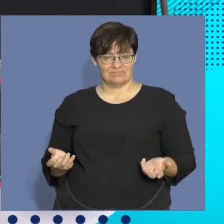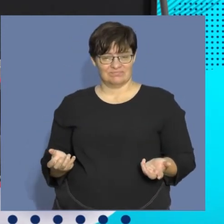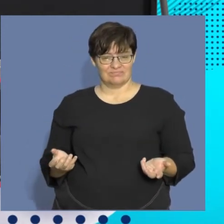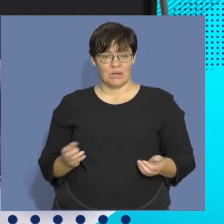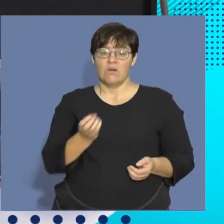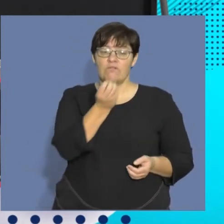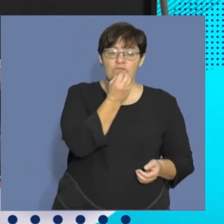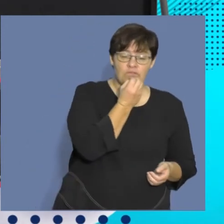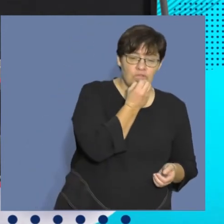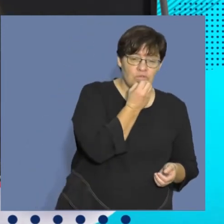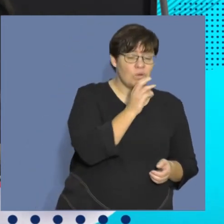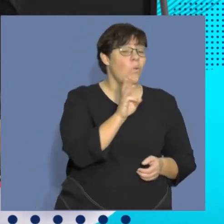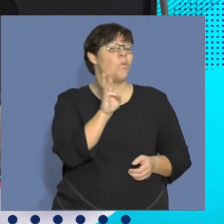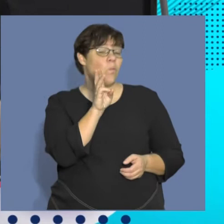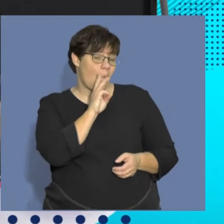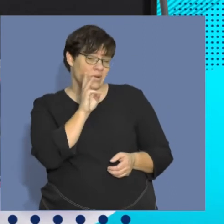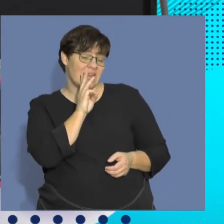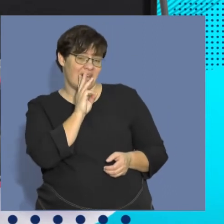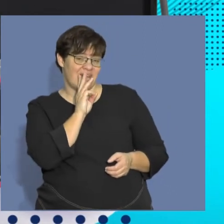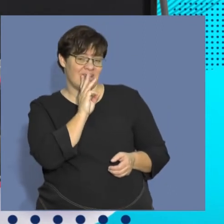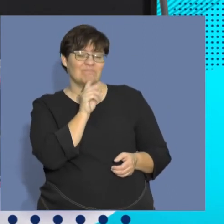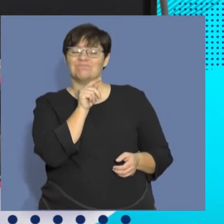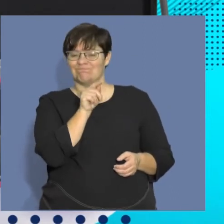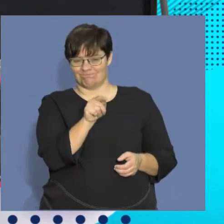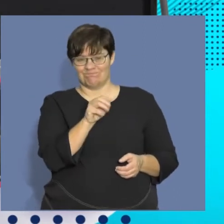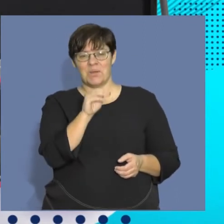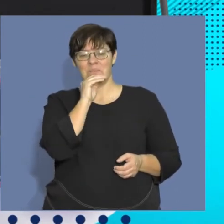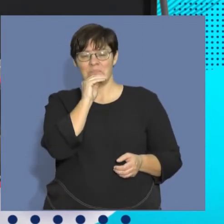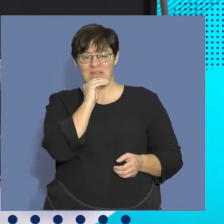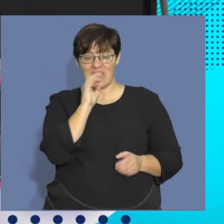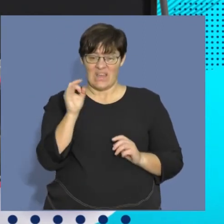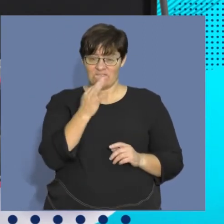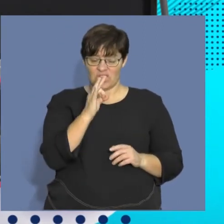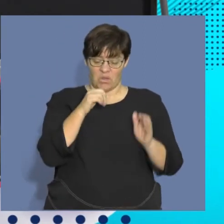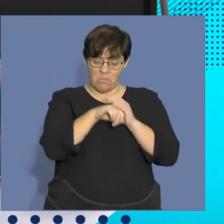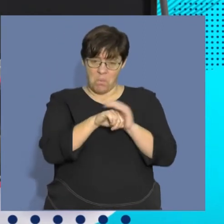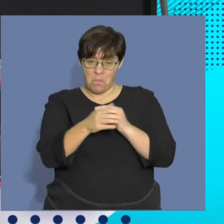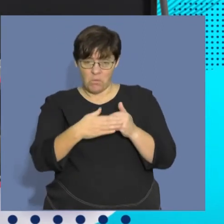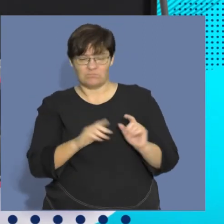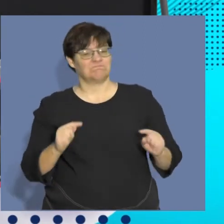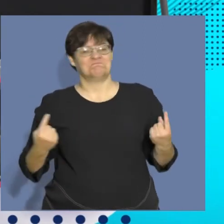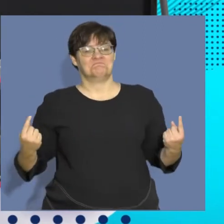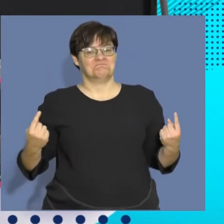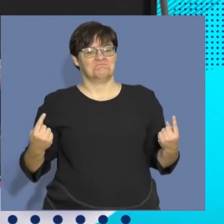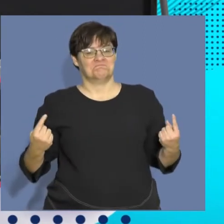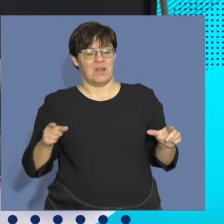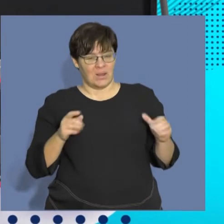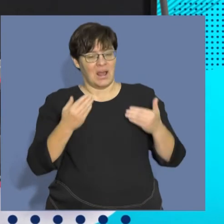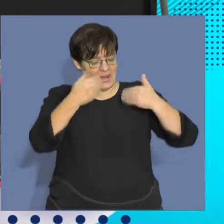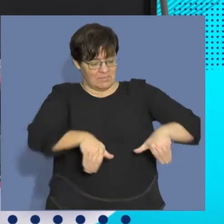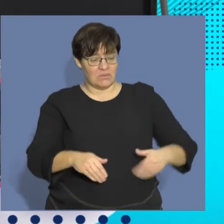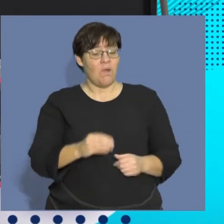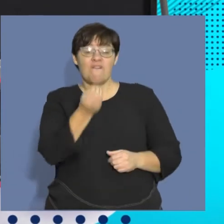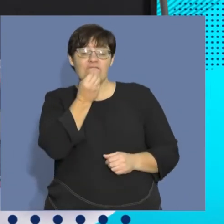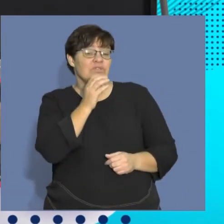and water are definitely factors that are going to limit the population size. If we haven't